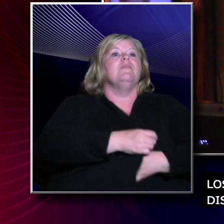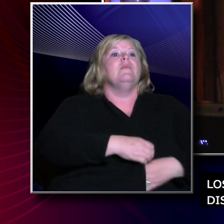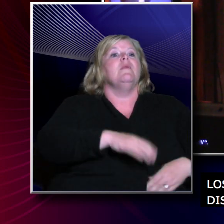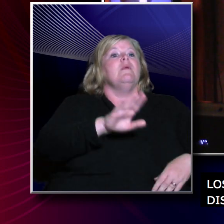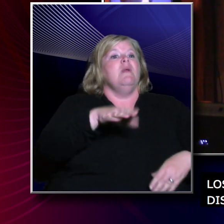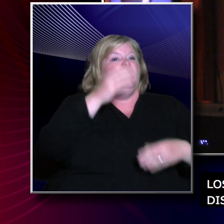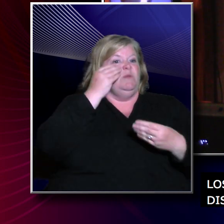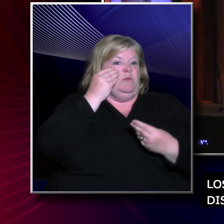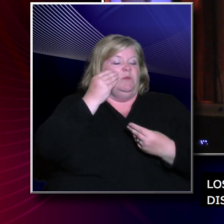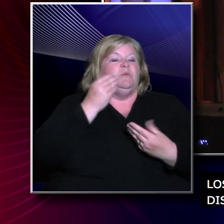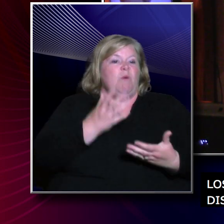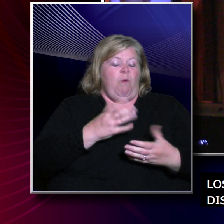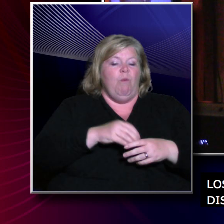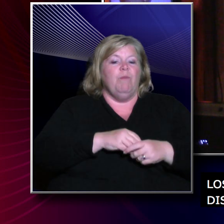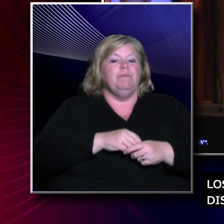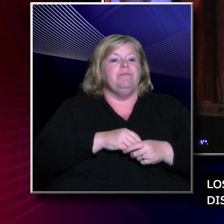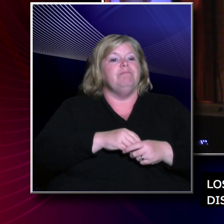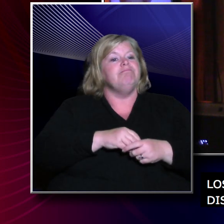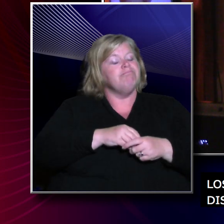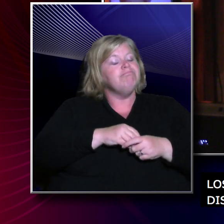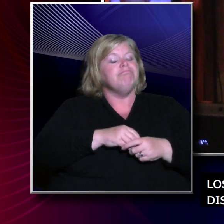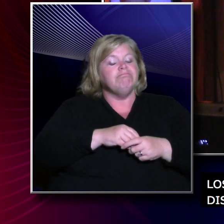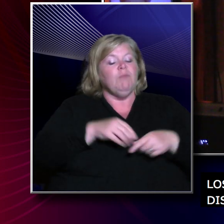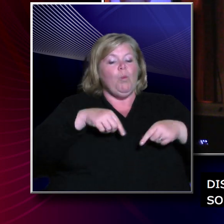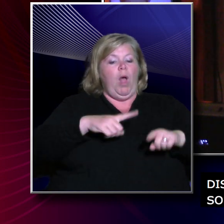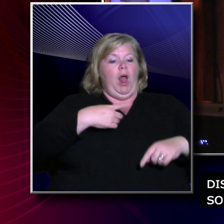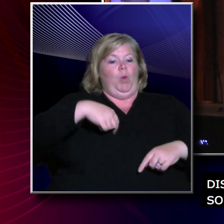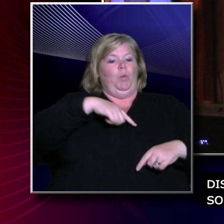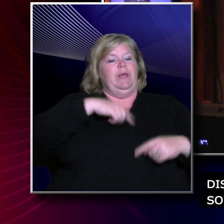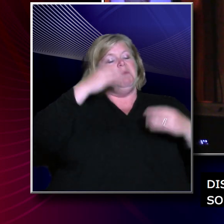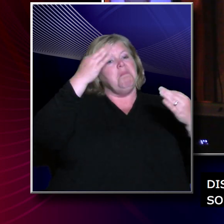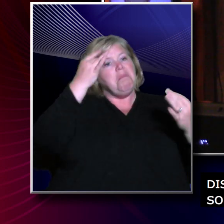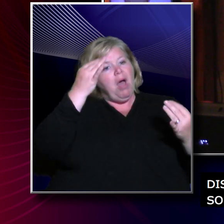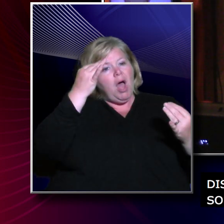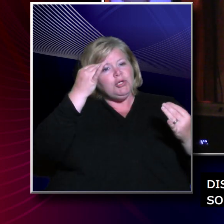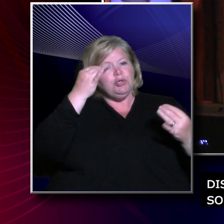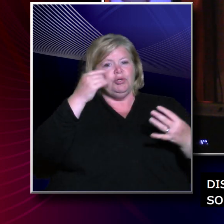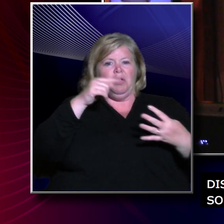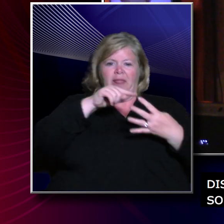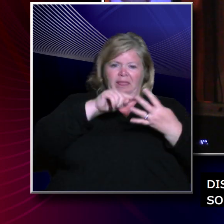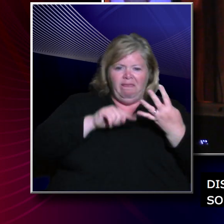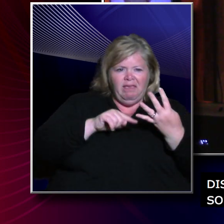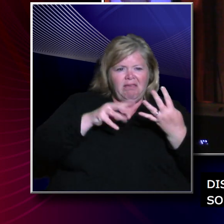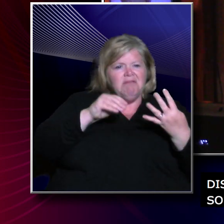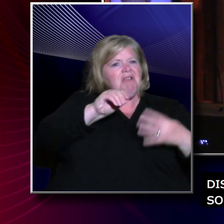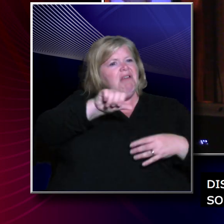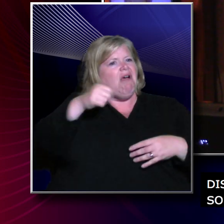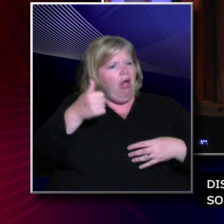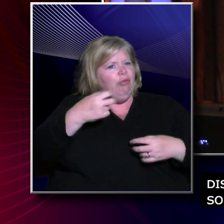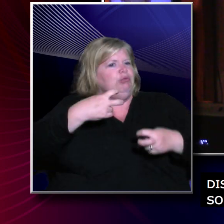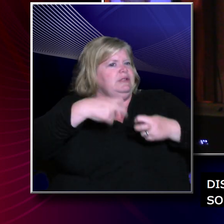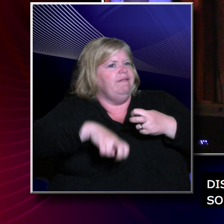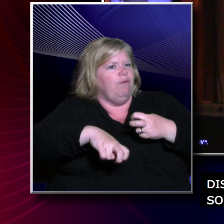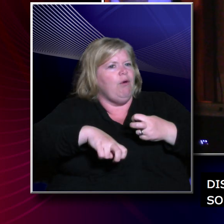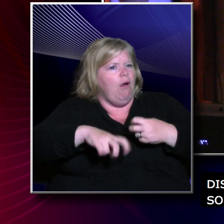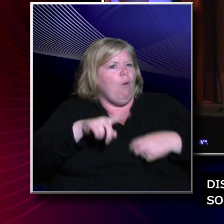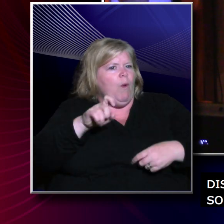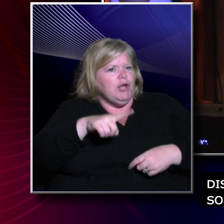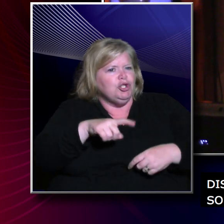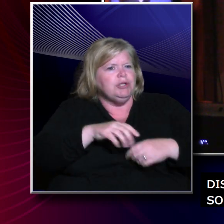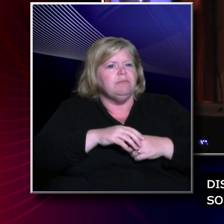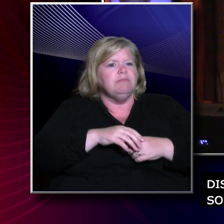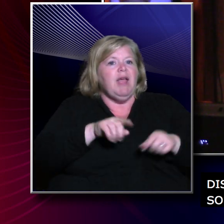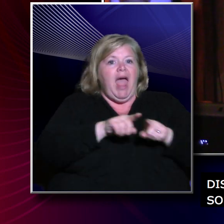So, as we ponder these and other difficult questions, as we, the